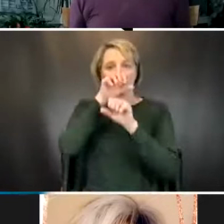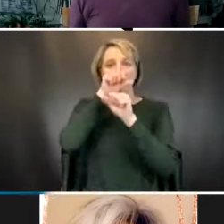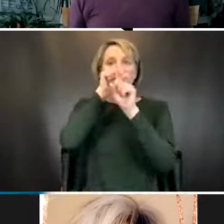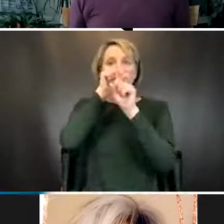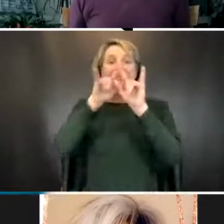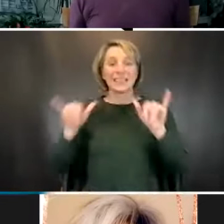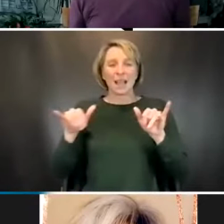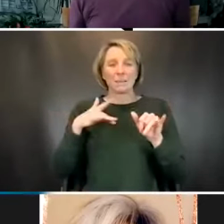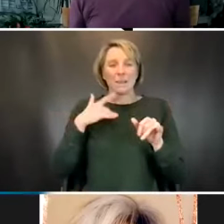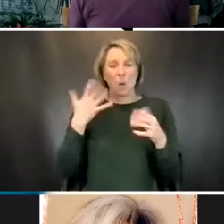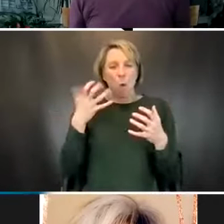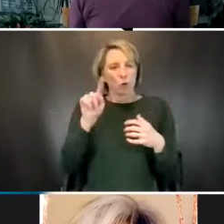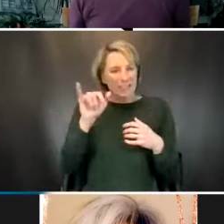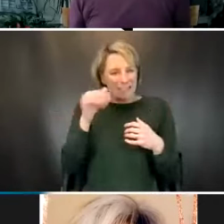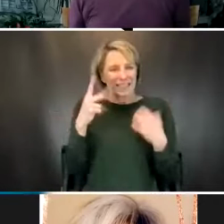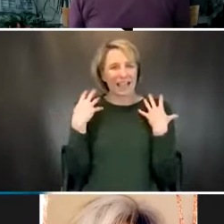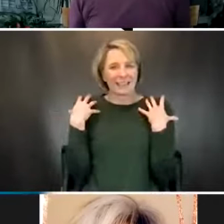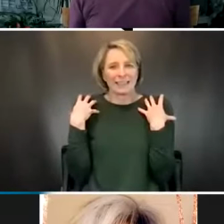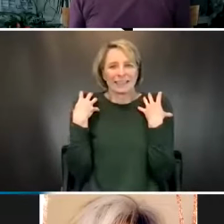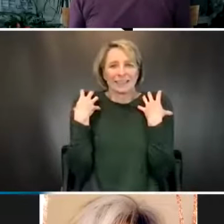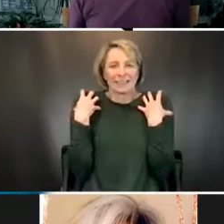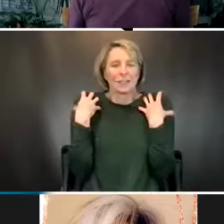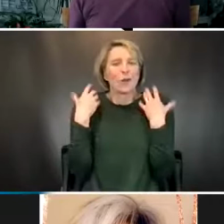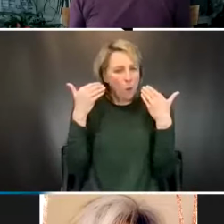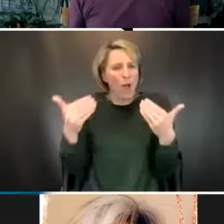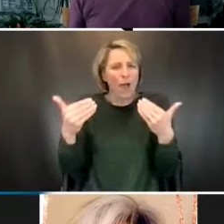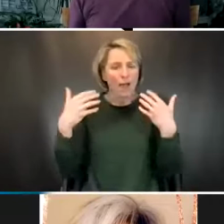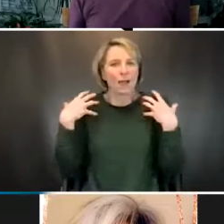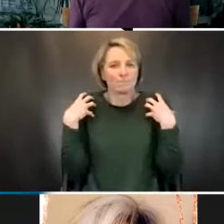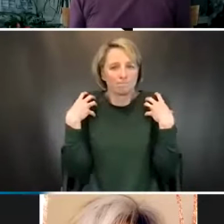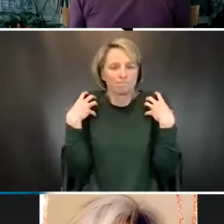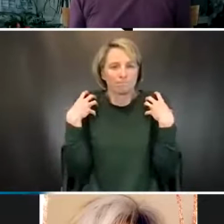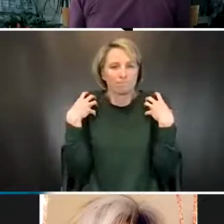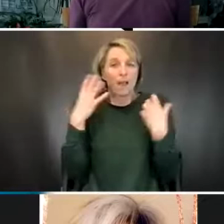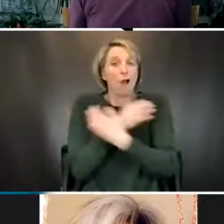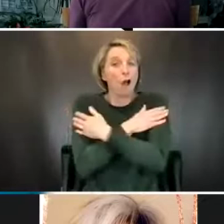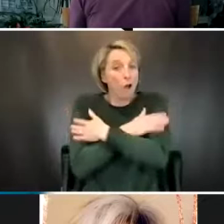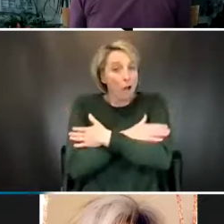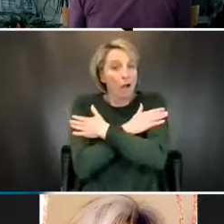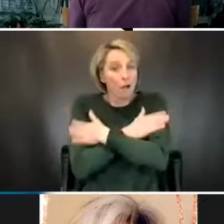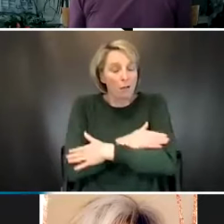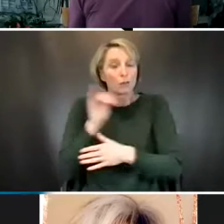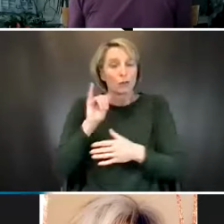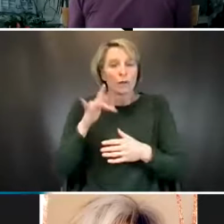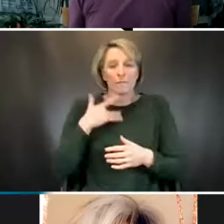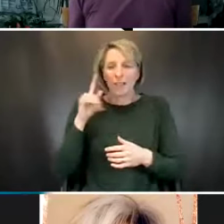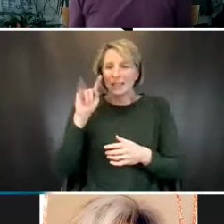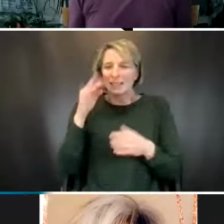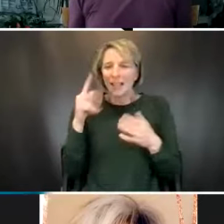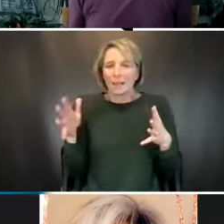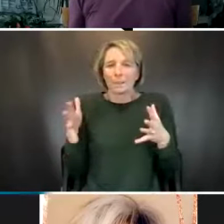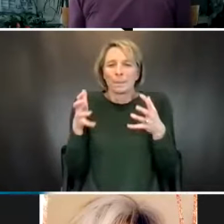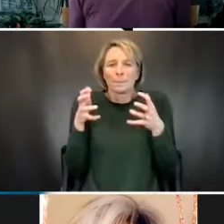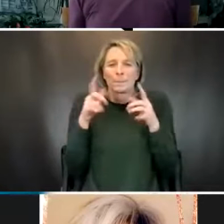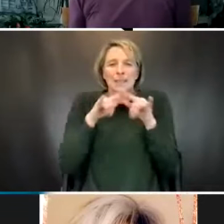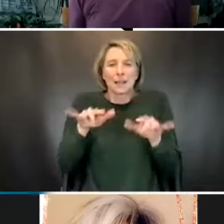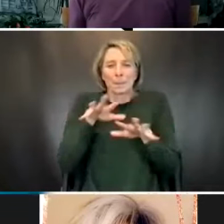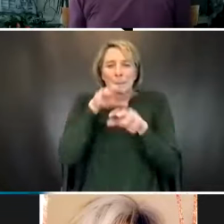shoulders and the chest, upper back, maybe your biceps too. Feeling that tightness. And